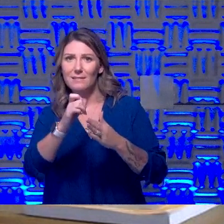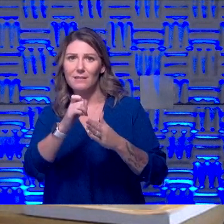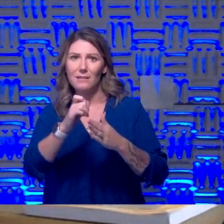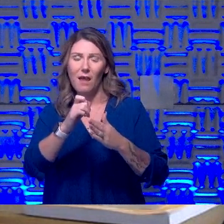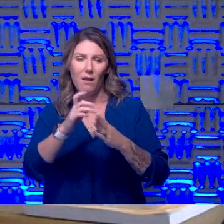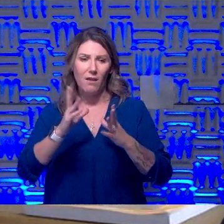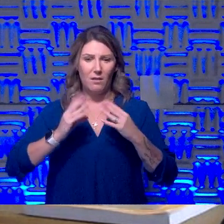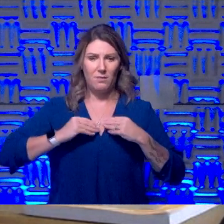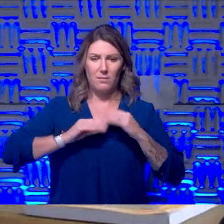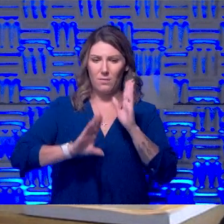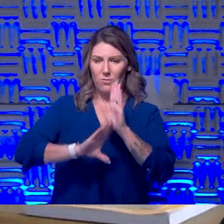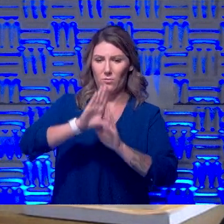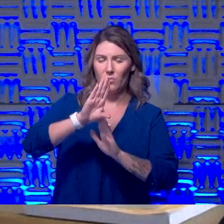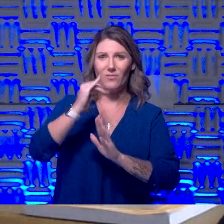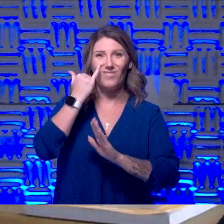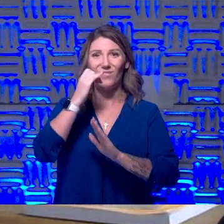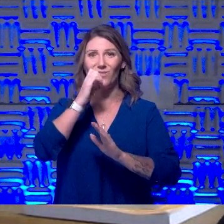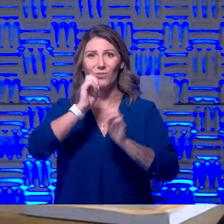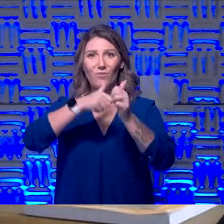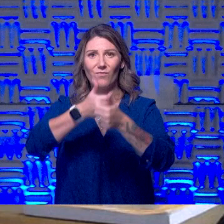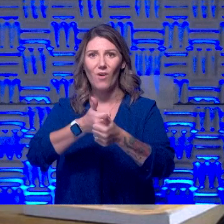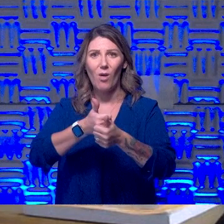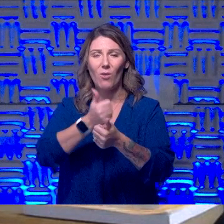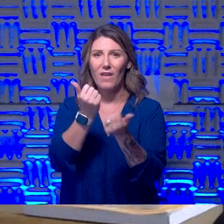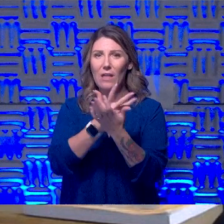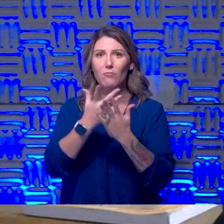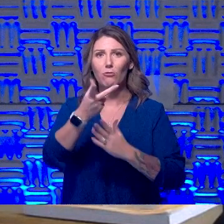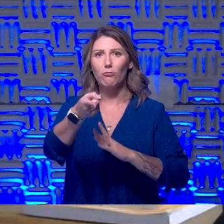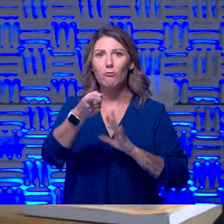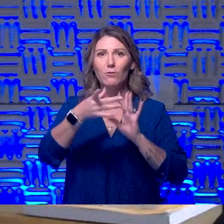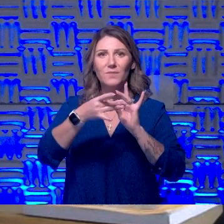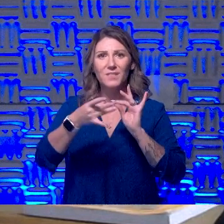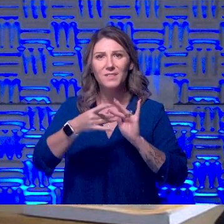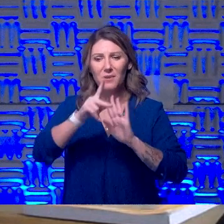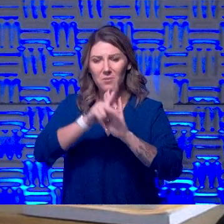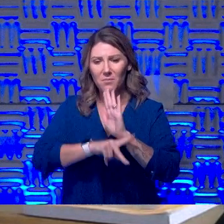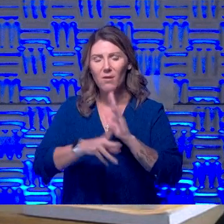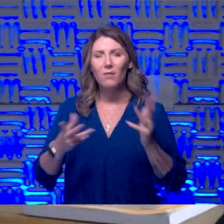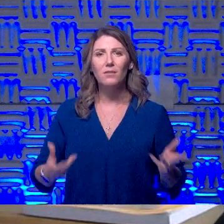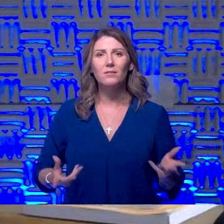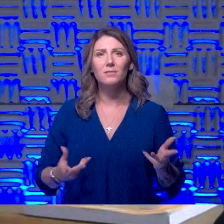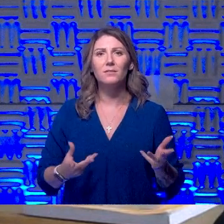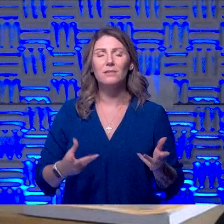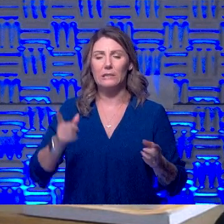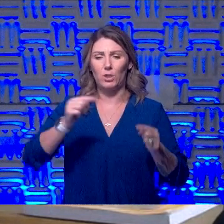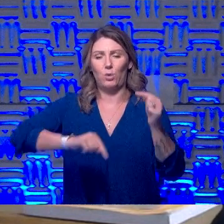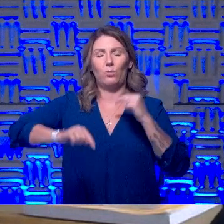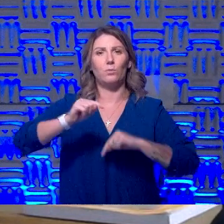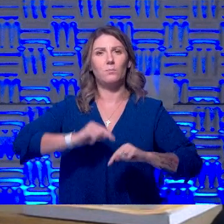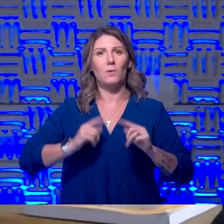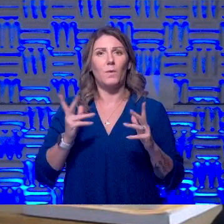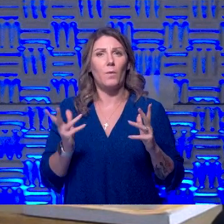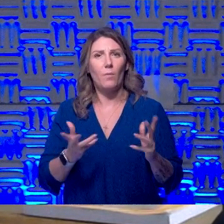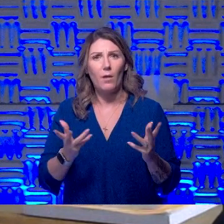the kinds of things that you all are talking about. And I think it goes back to